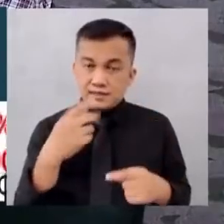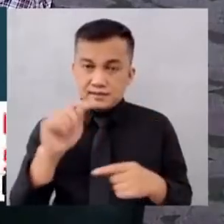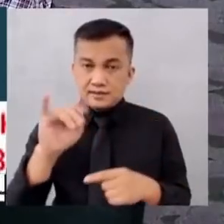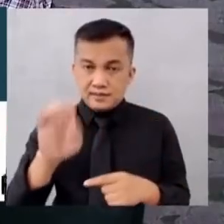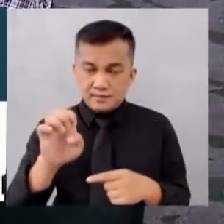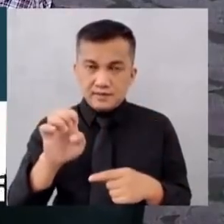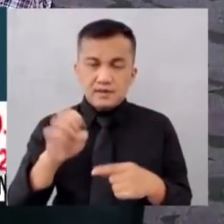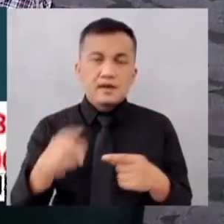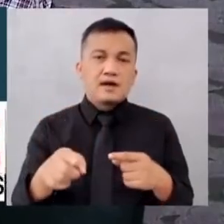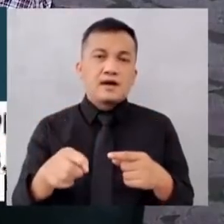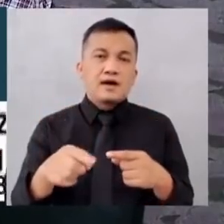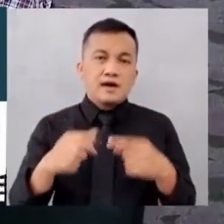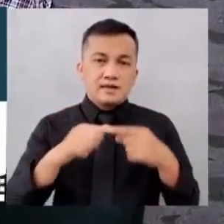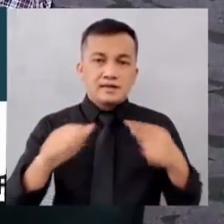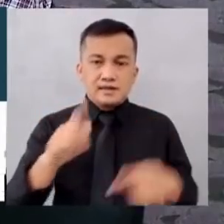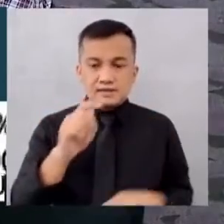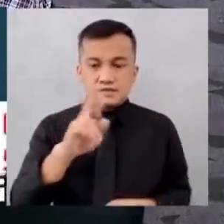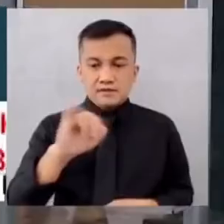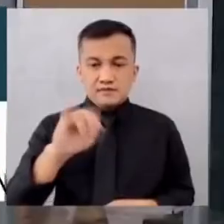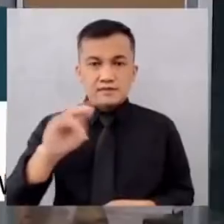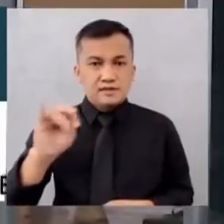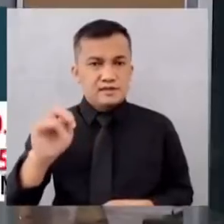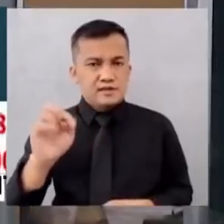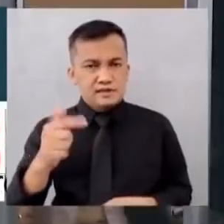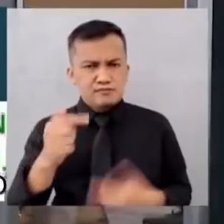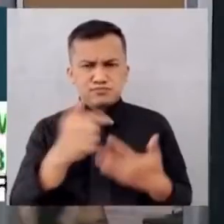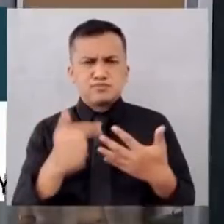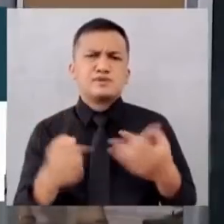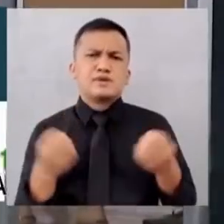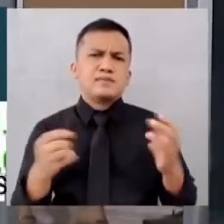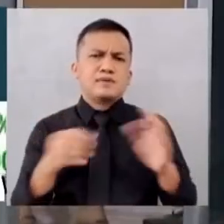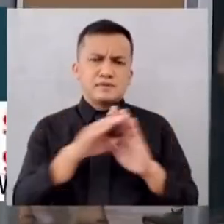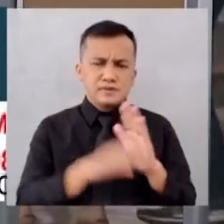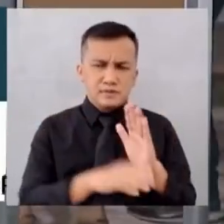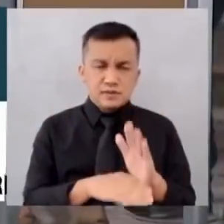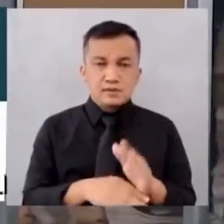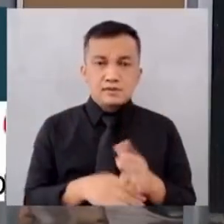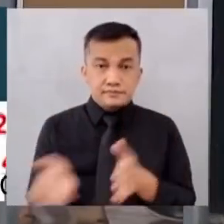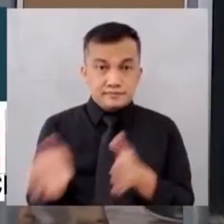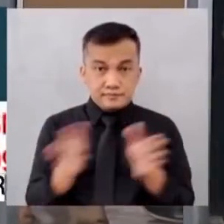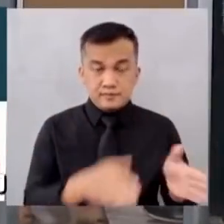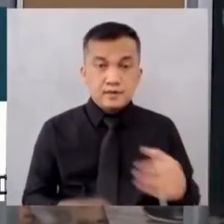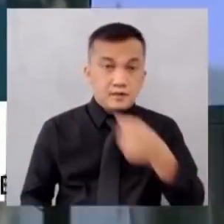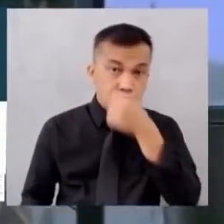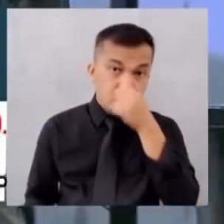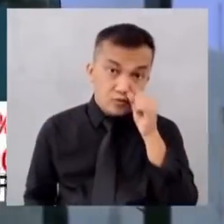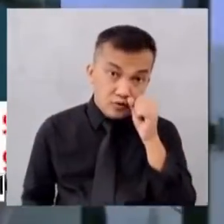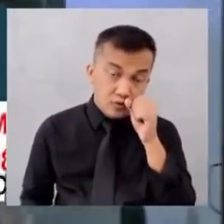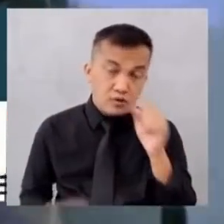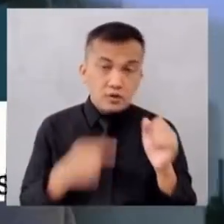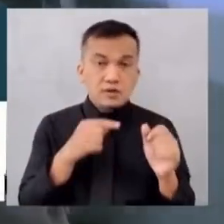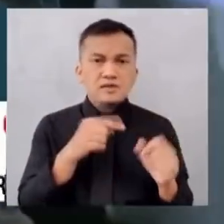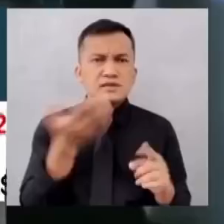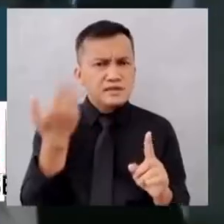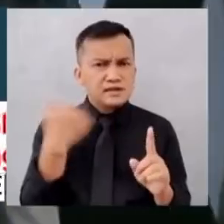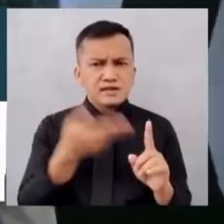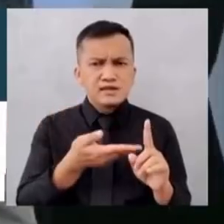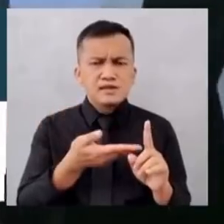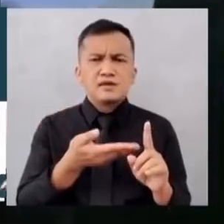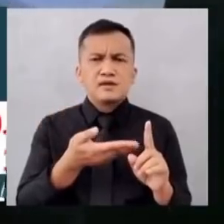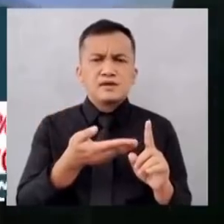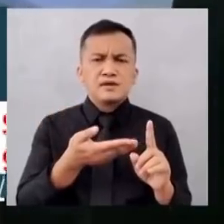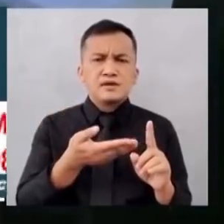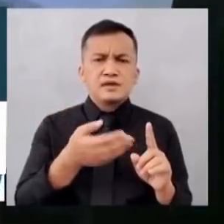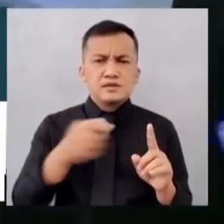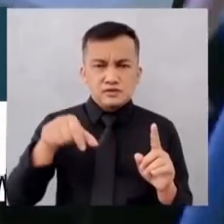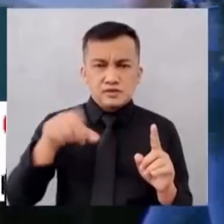in Persons Act, to name a few. As for Senate President Tito Sotto, he was former Quezon City Vice Mayor. He